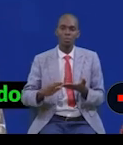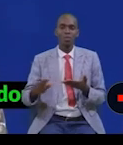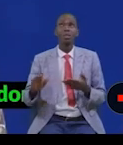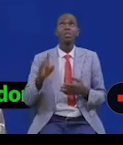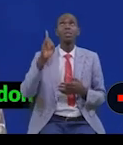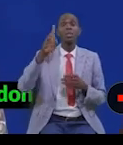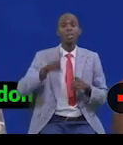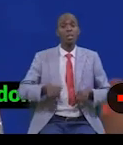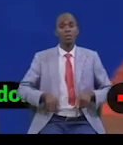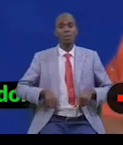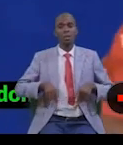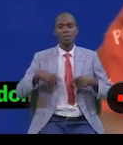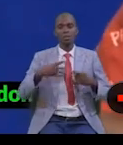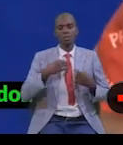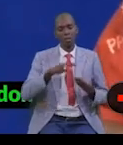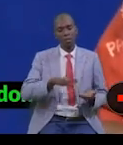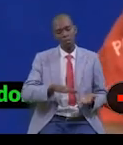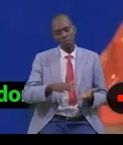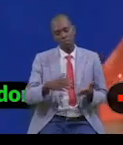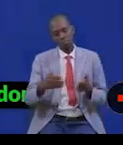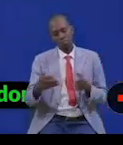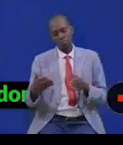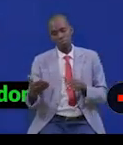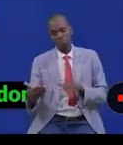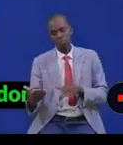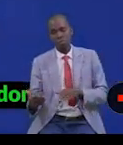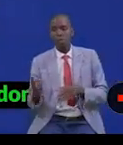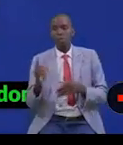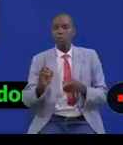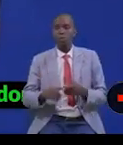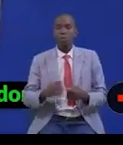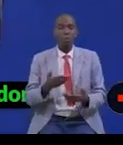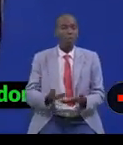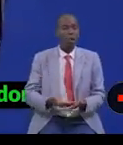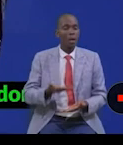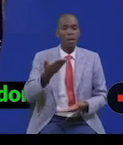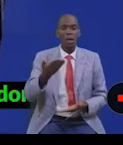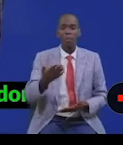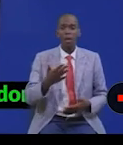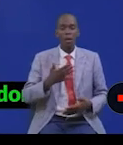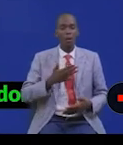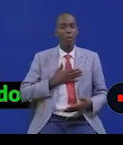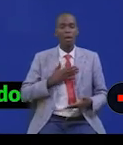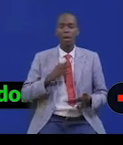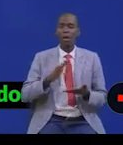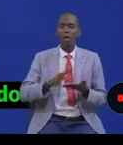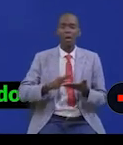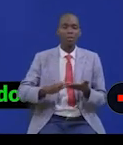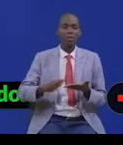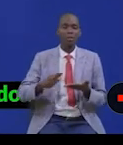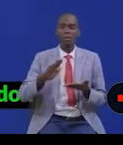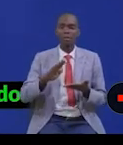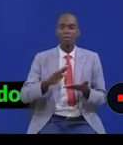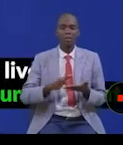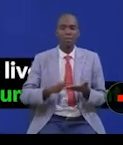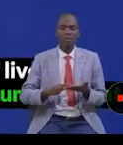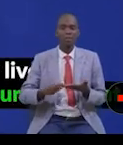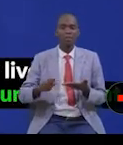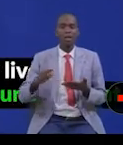He bled and died to buy my